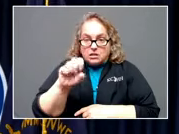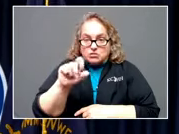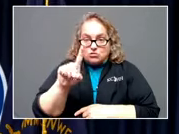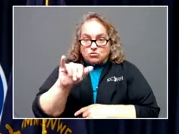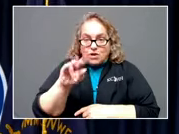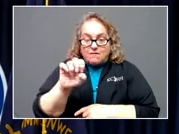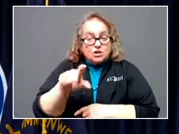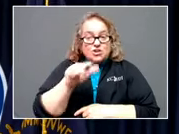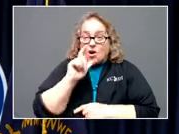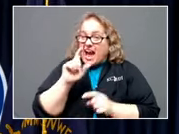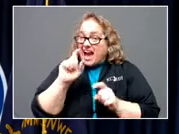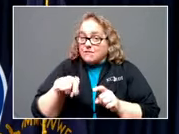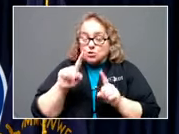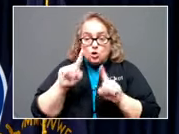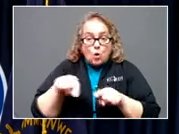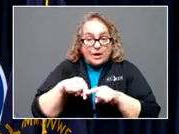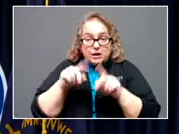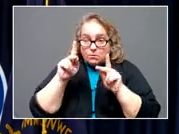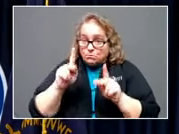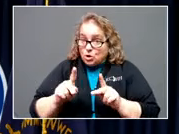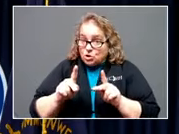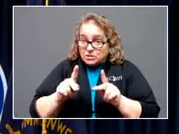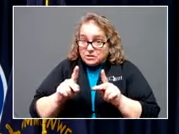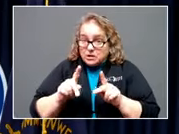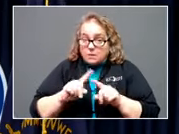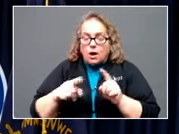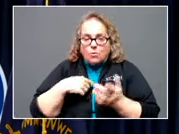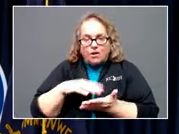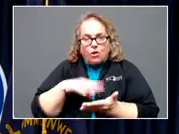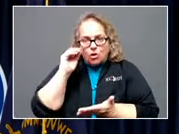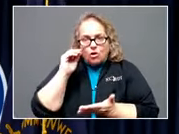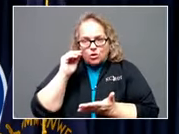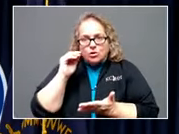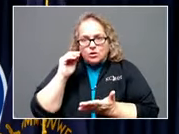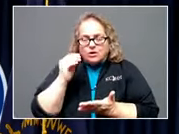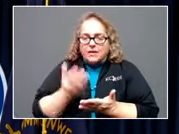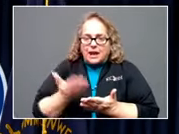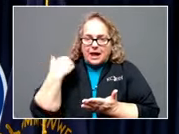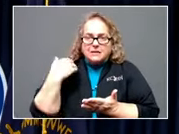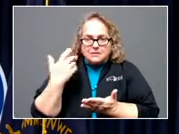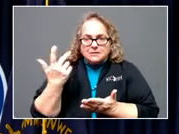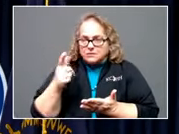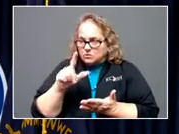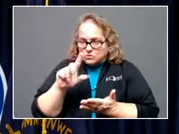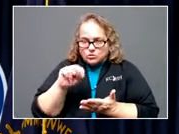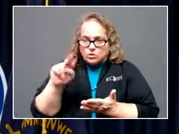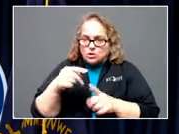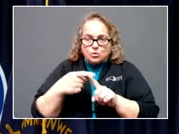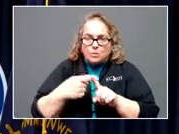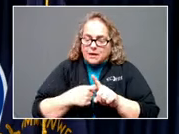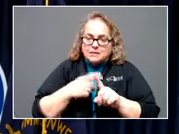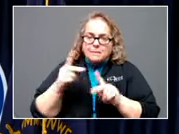the in-person session, but we've learned over the last 22 months that you